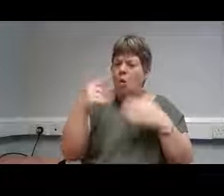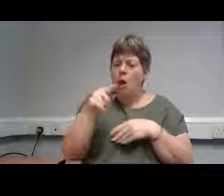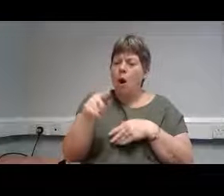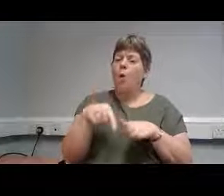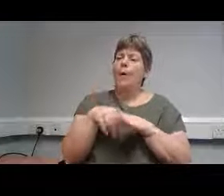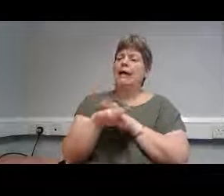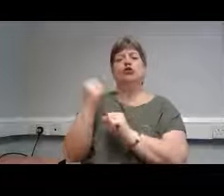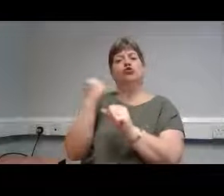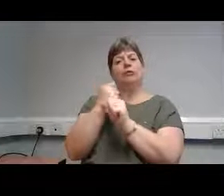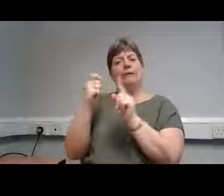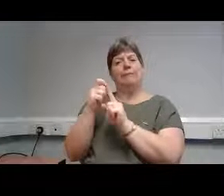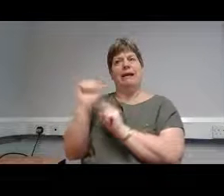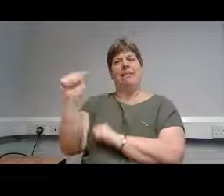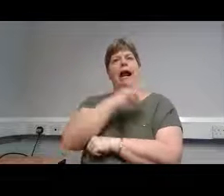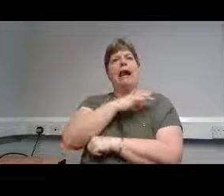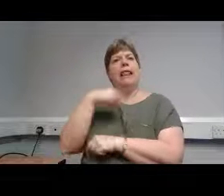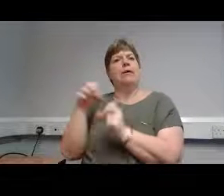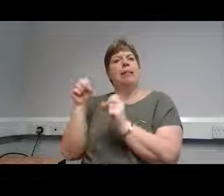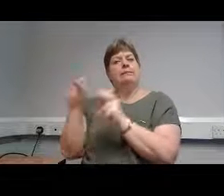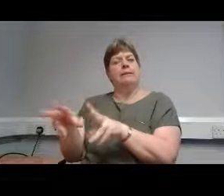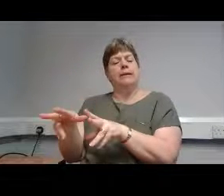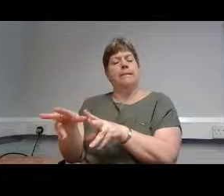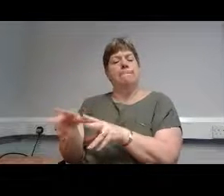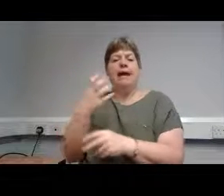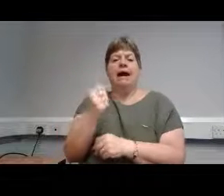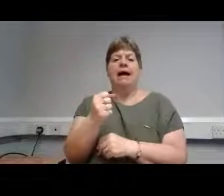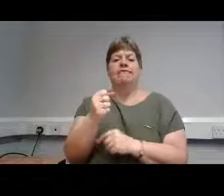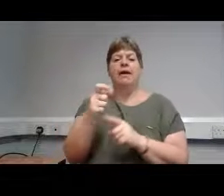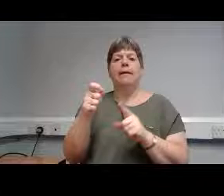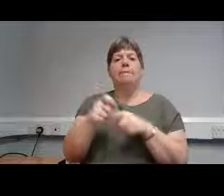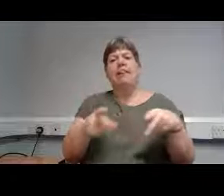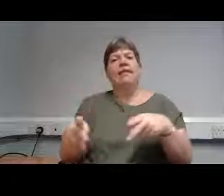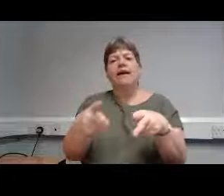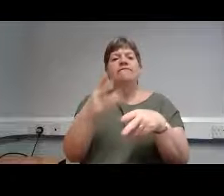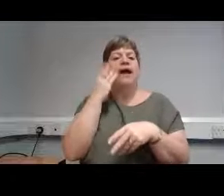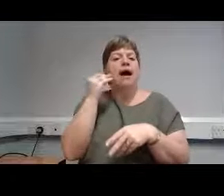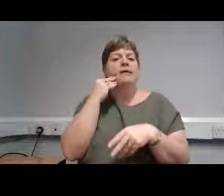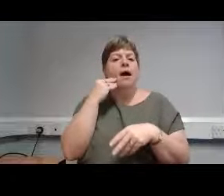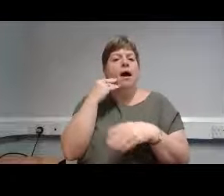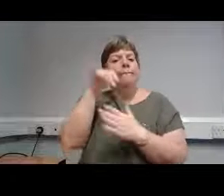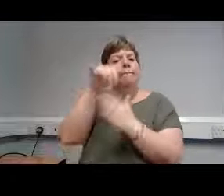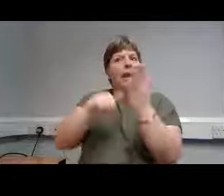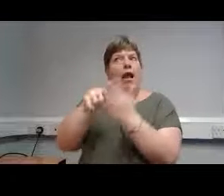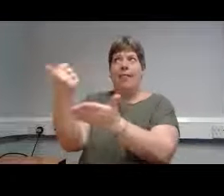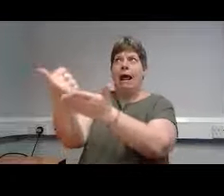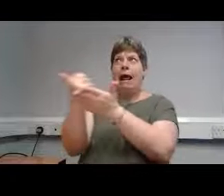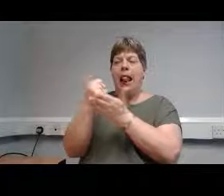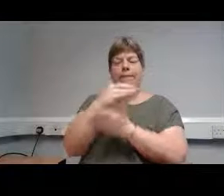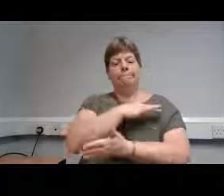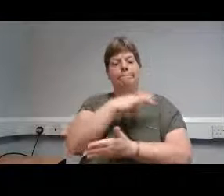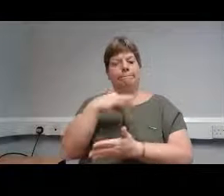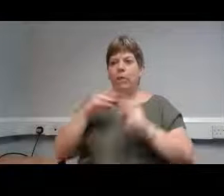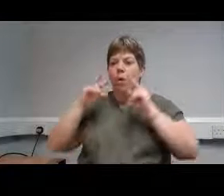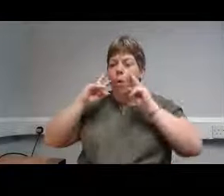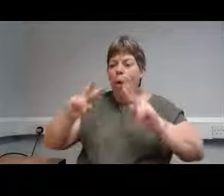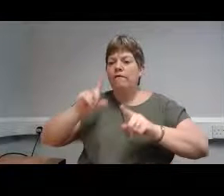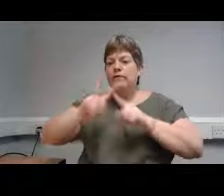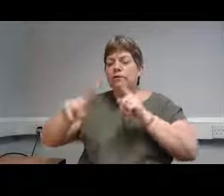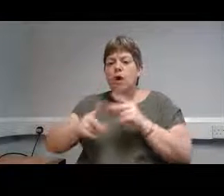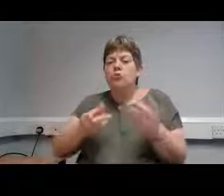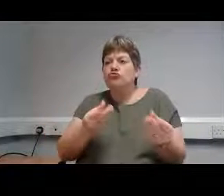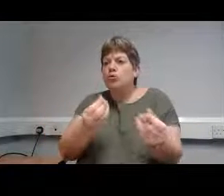GP clinical systems, there is Pathfinder pages that help clinicians look for resources that